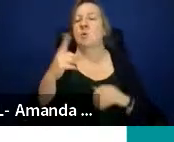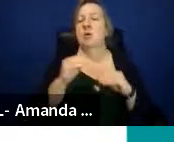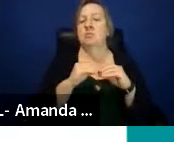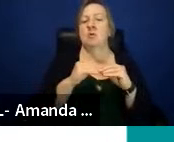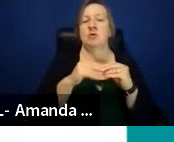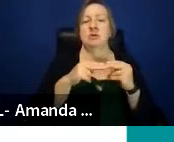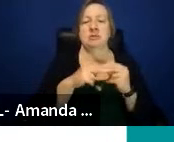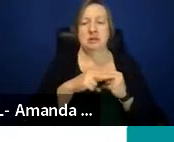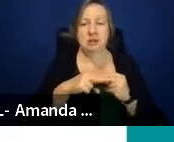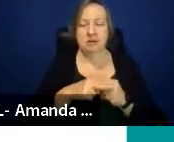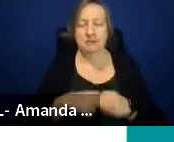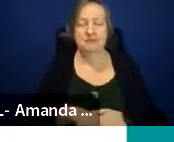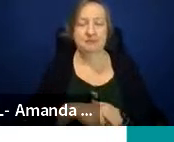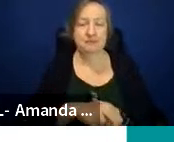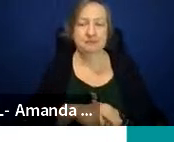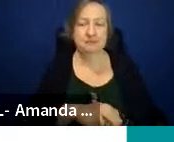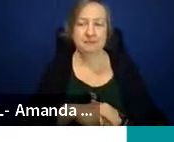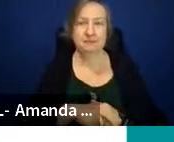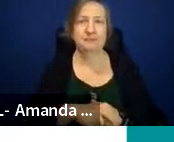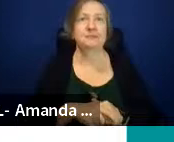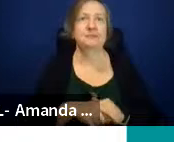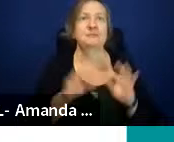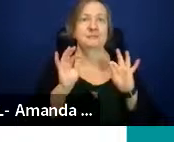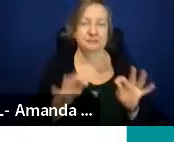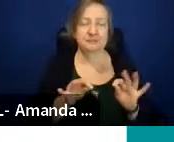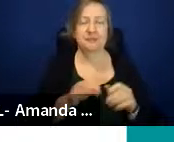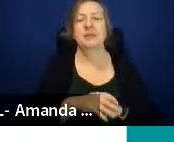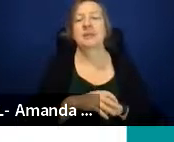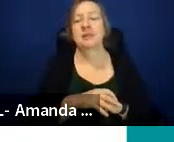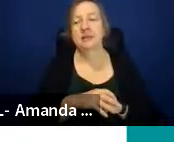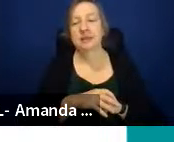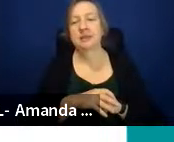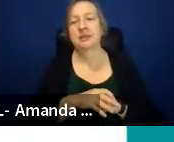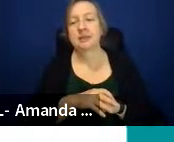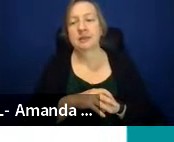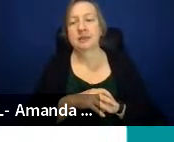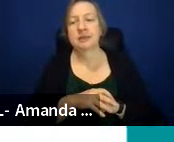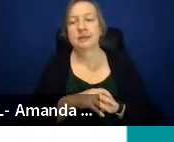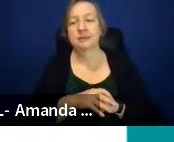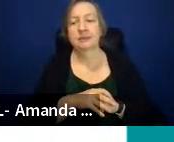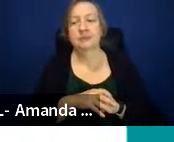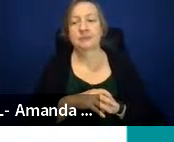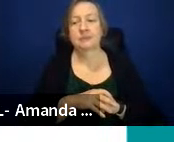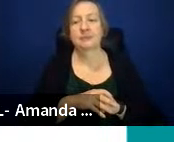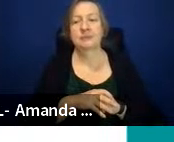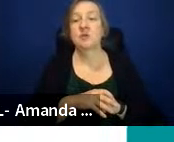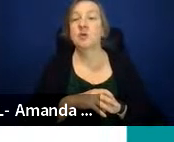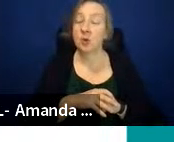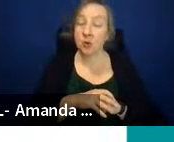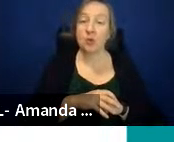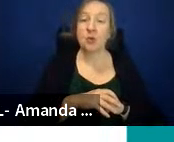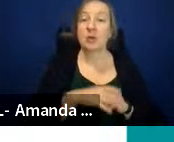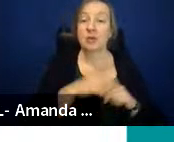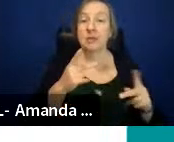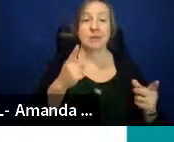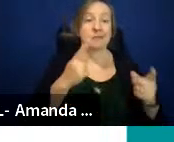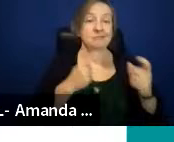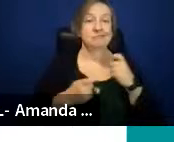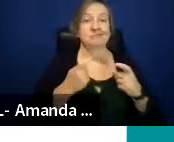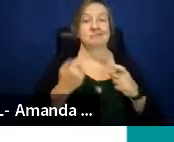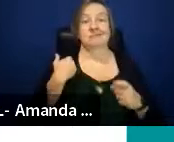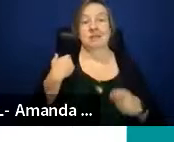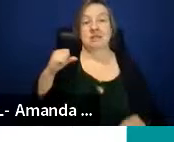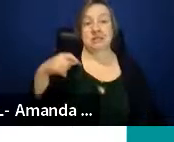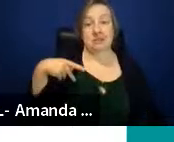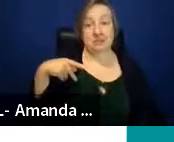slide. Great. In addition to questions that we got in September